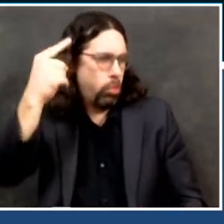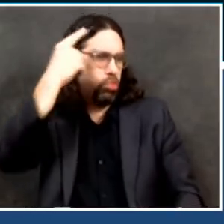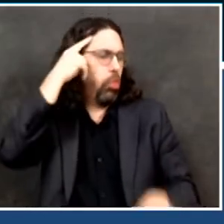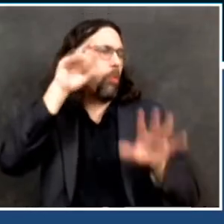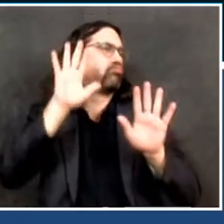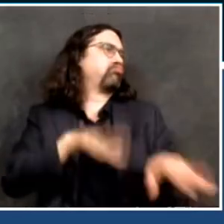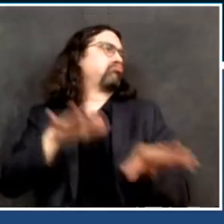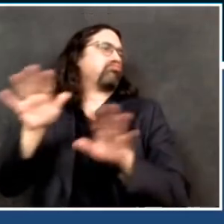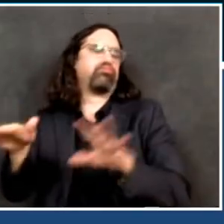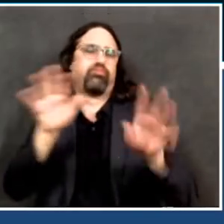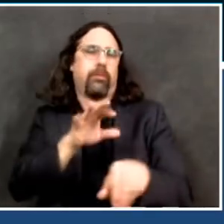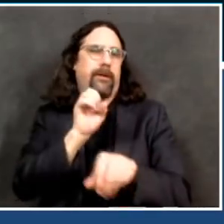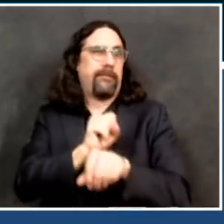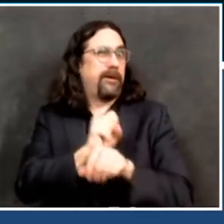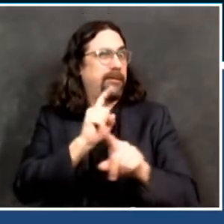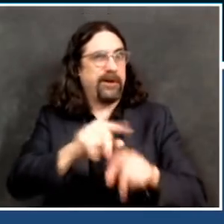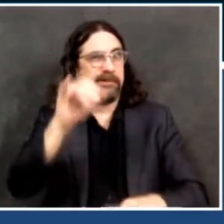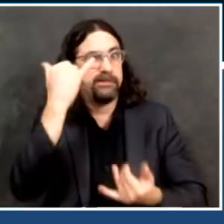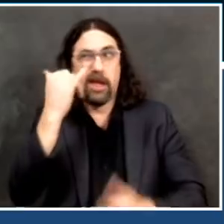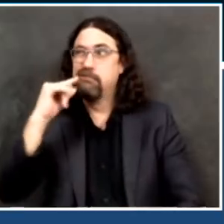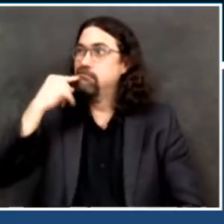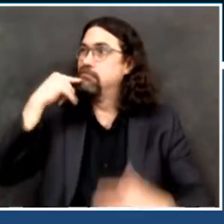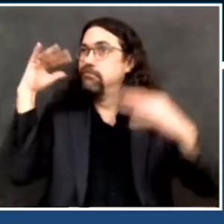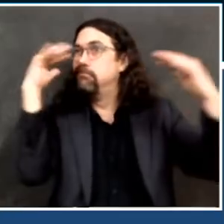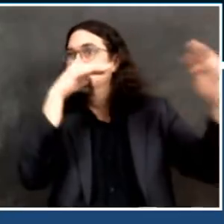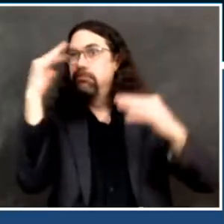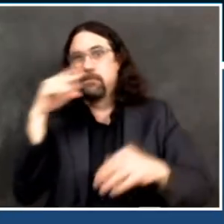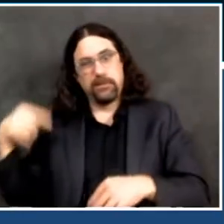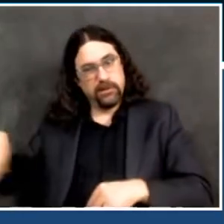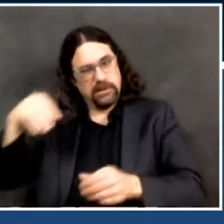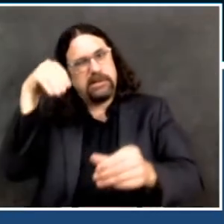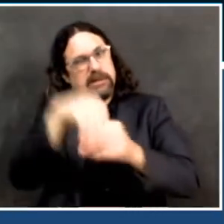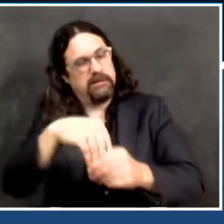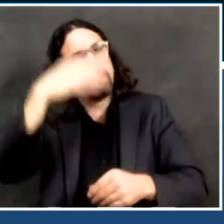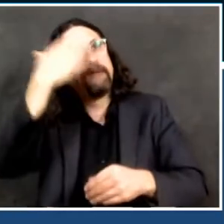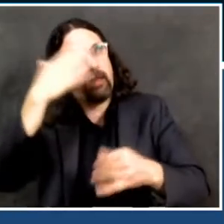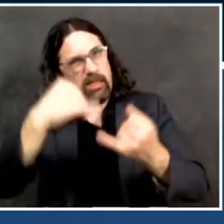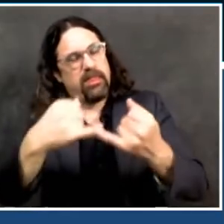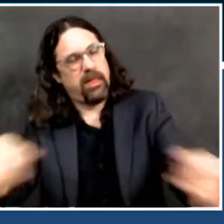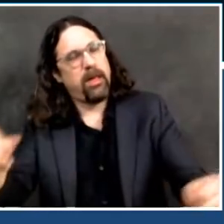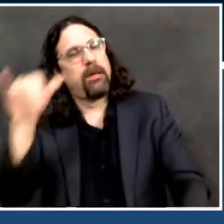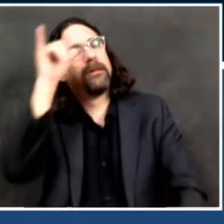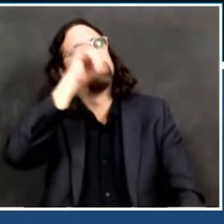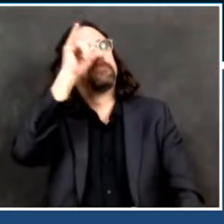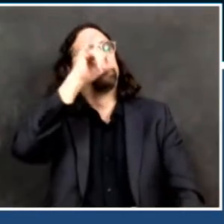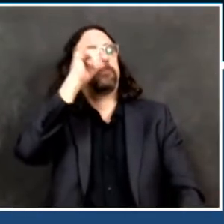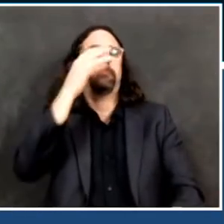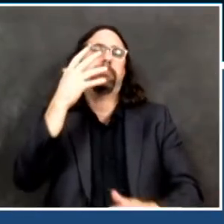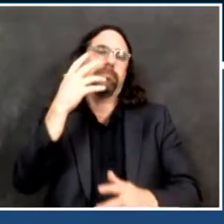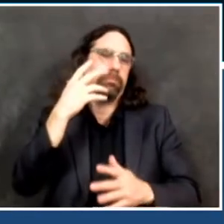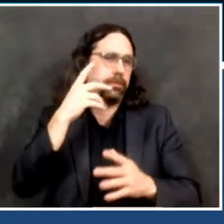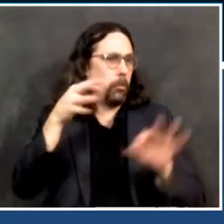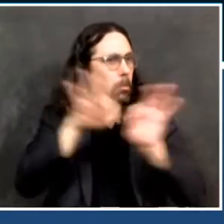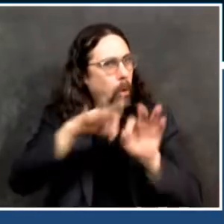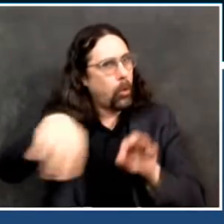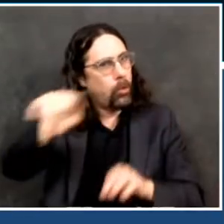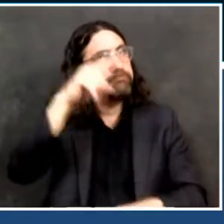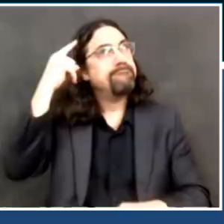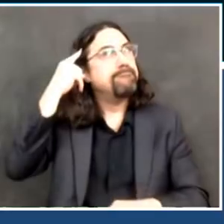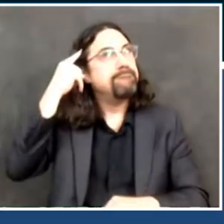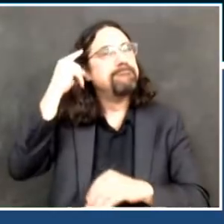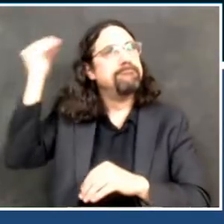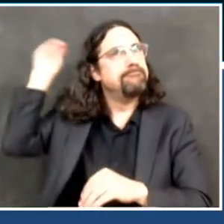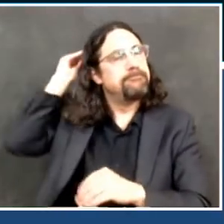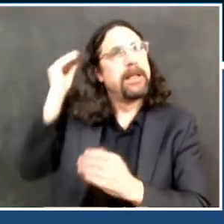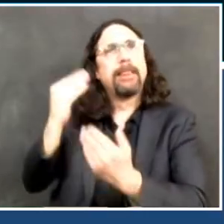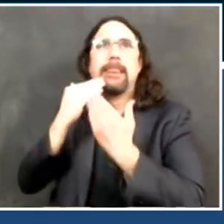grocery stores, to make sure that their workers get the PPEs they need of one kind or another. There's all different kinds of PPEs. Different